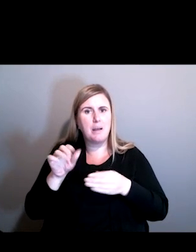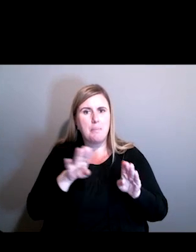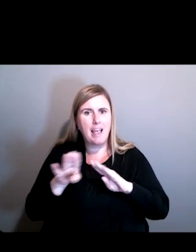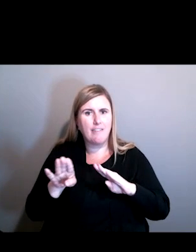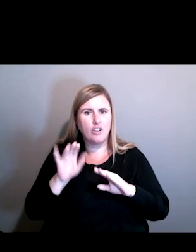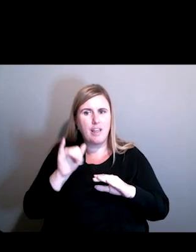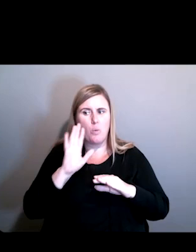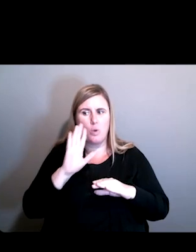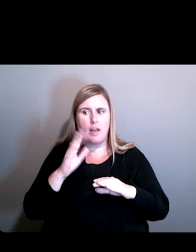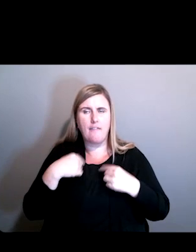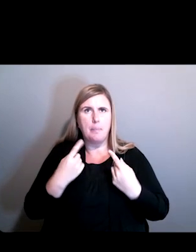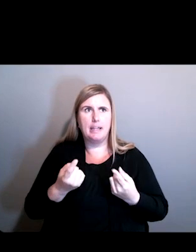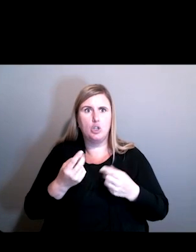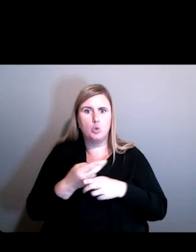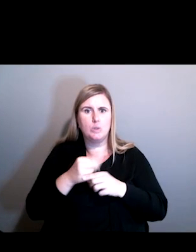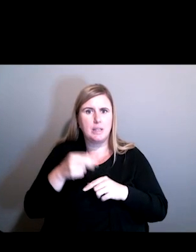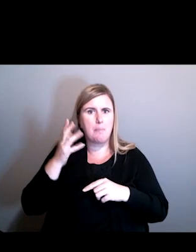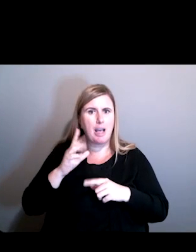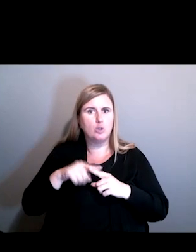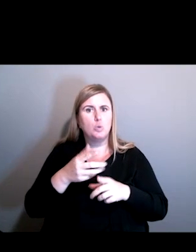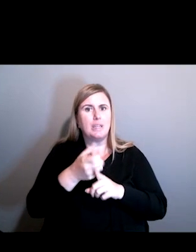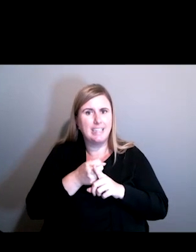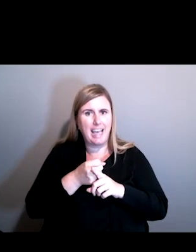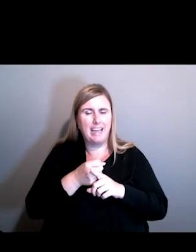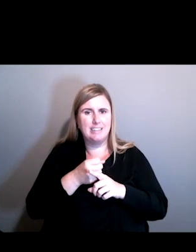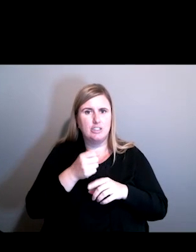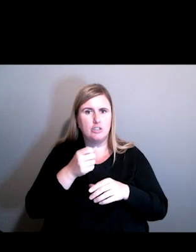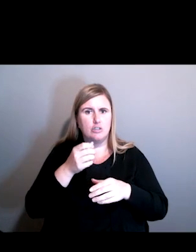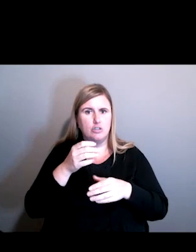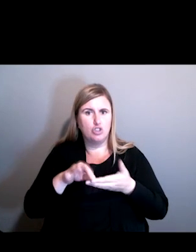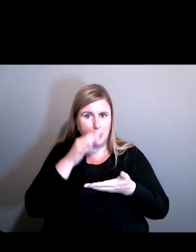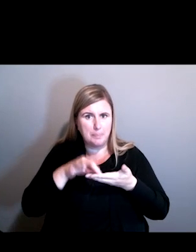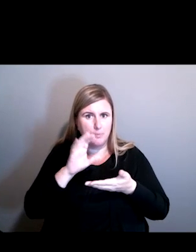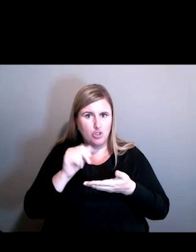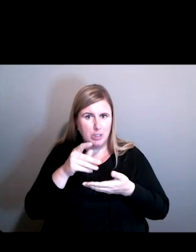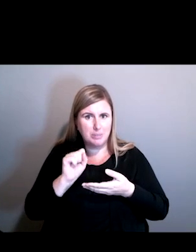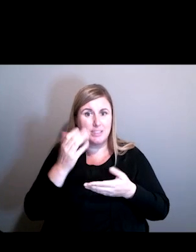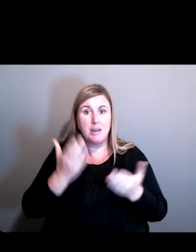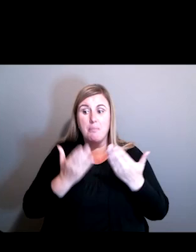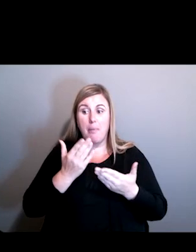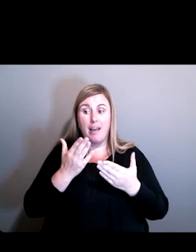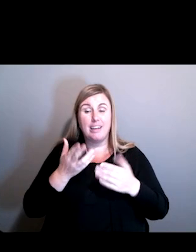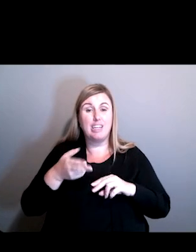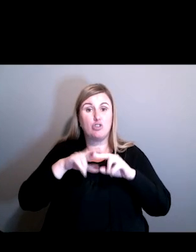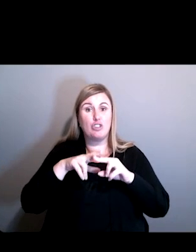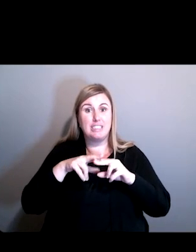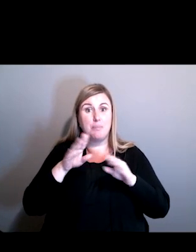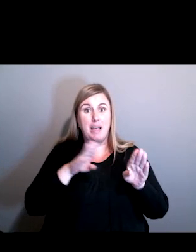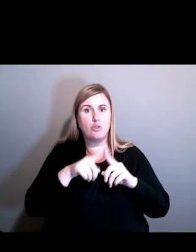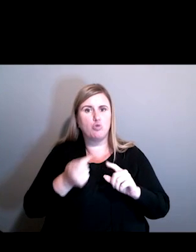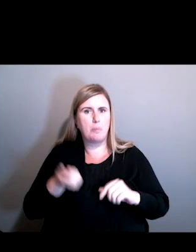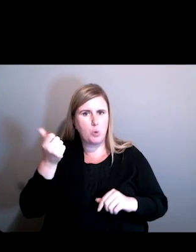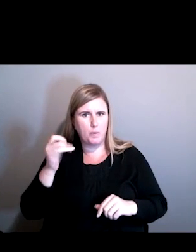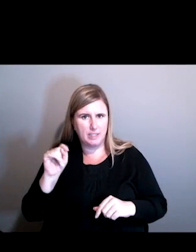any behaviors that have been used in the past to get chips. And it may even increase behaviors to remove that